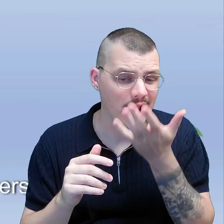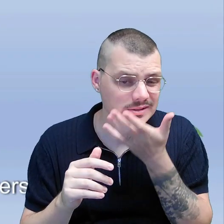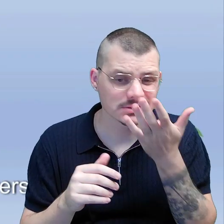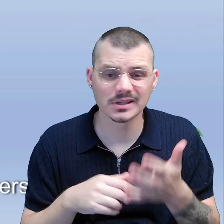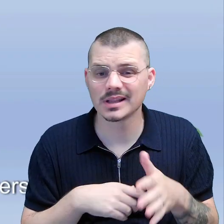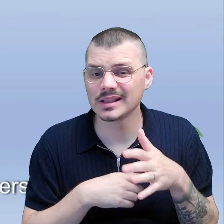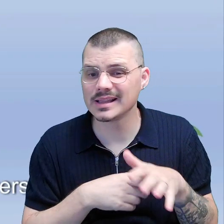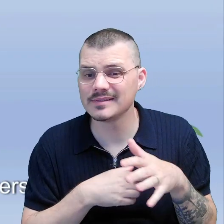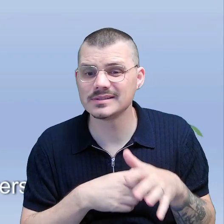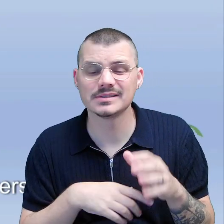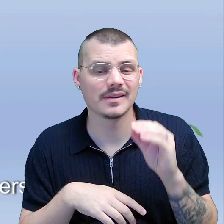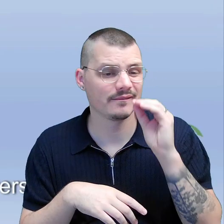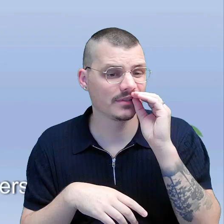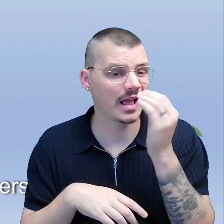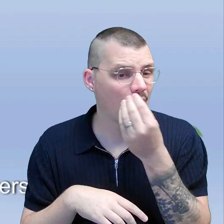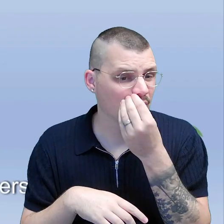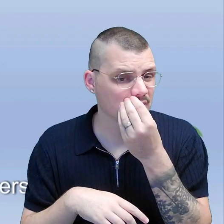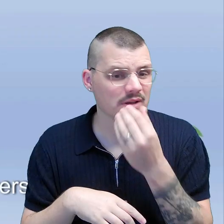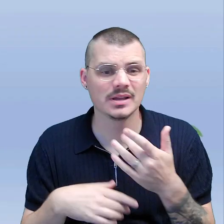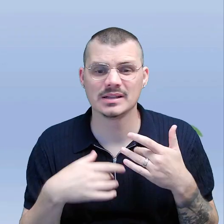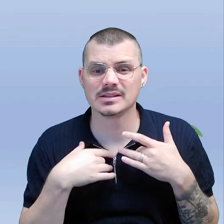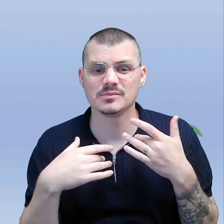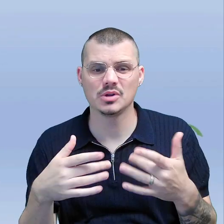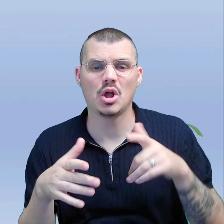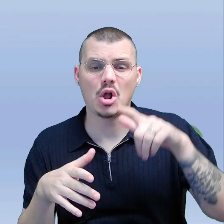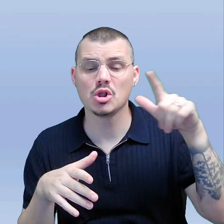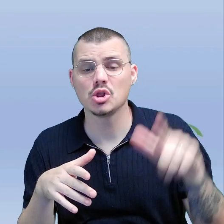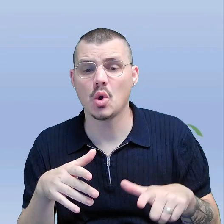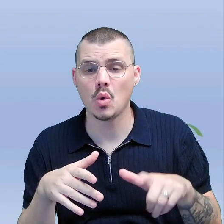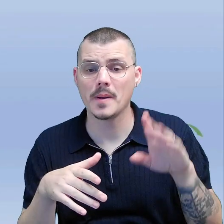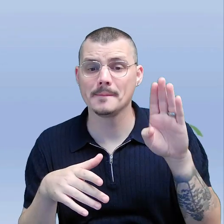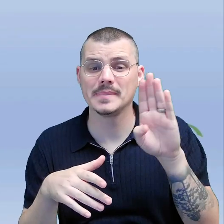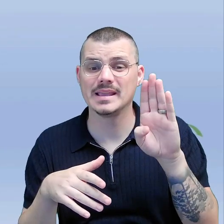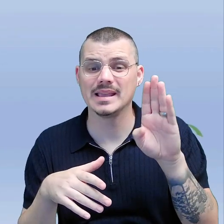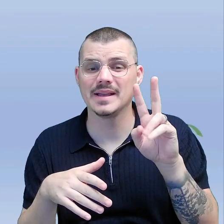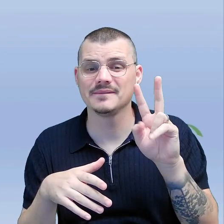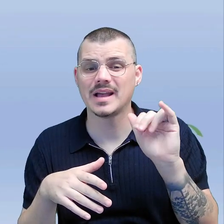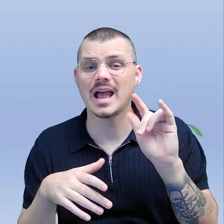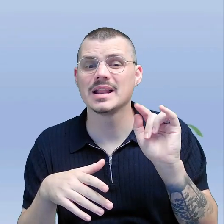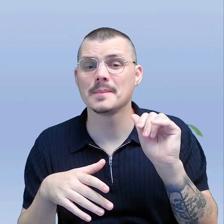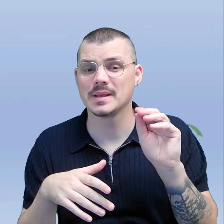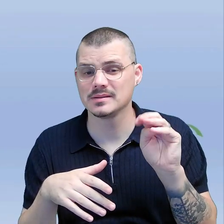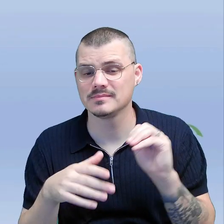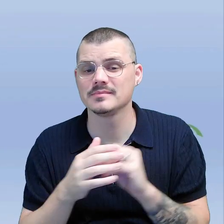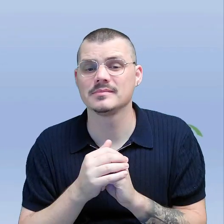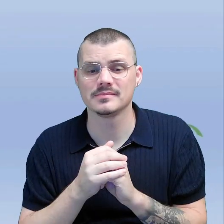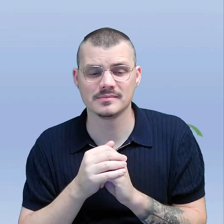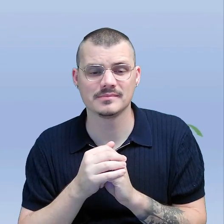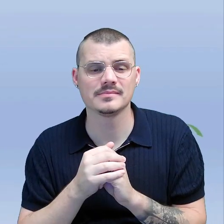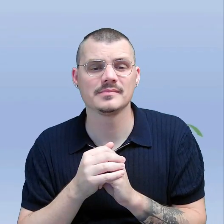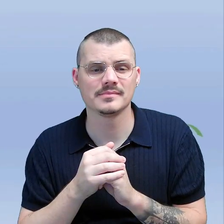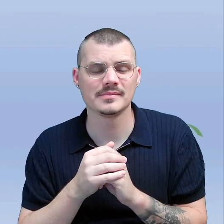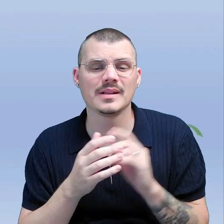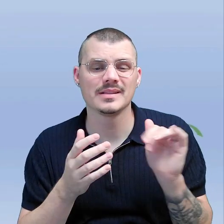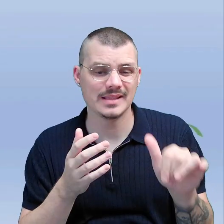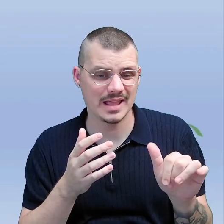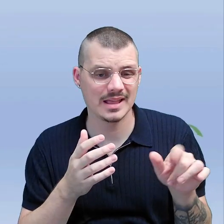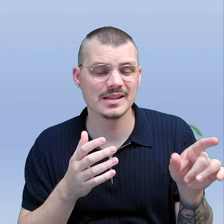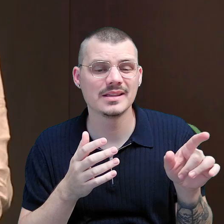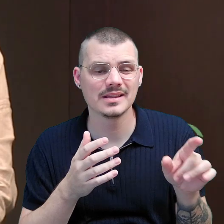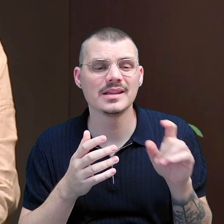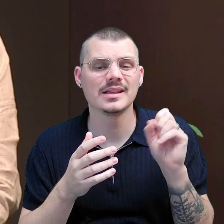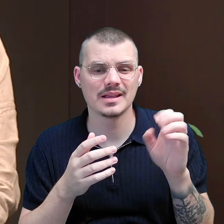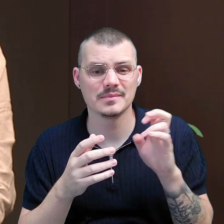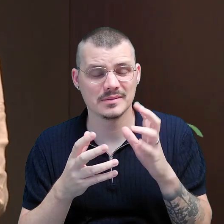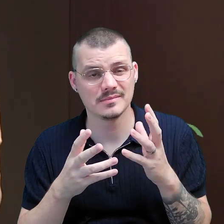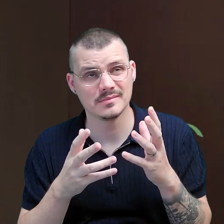that consume grass, leaves, flowers, typically are low on their B vitamins. And sometimes